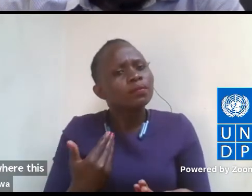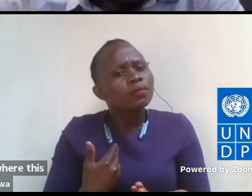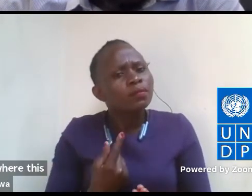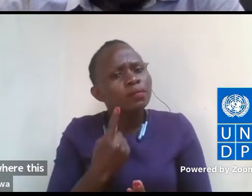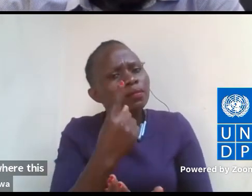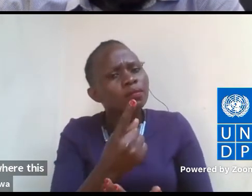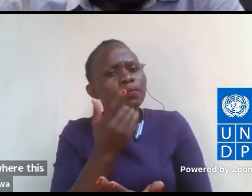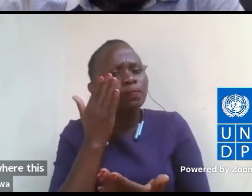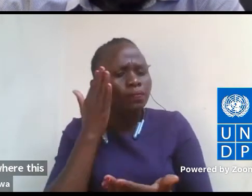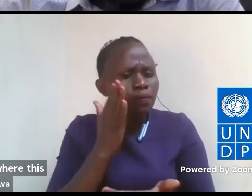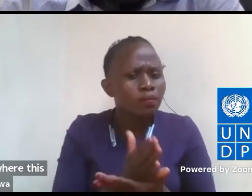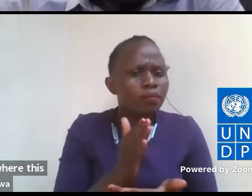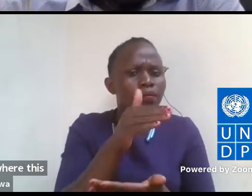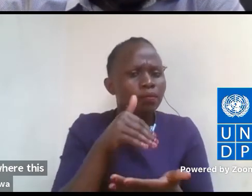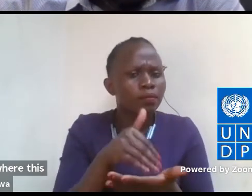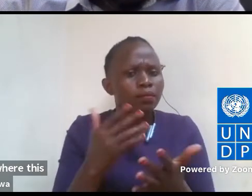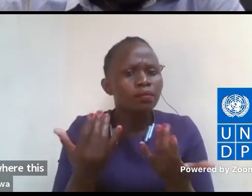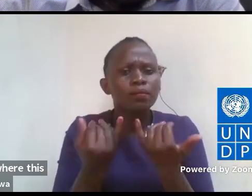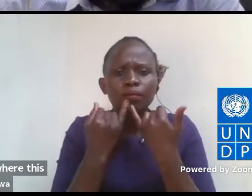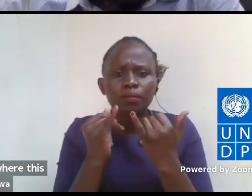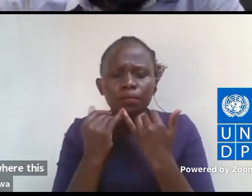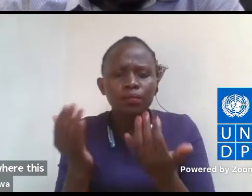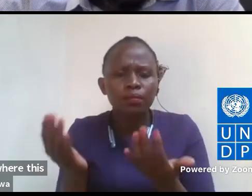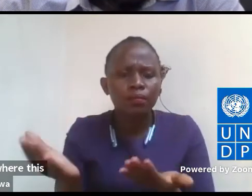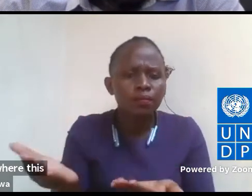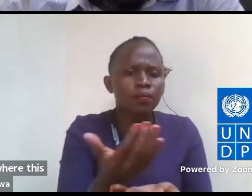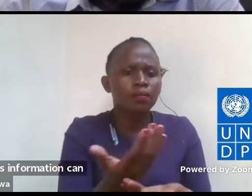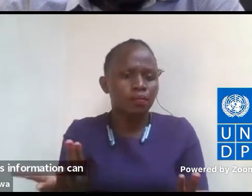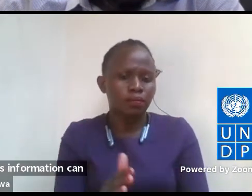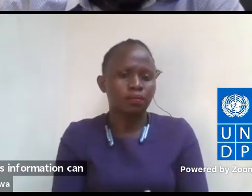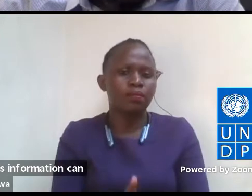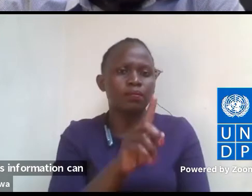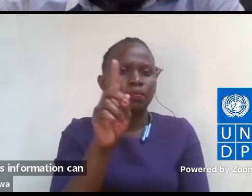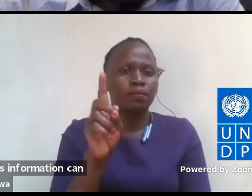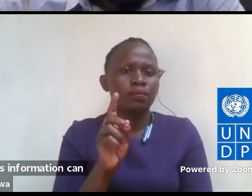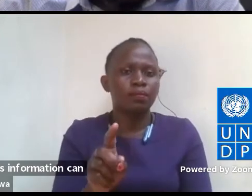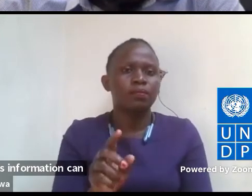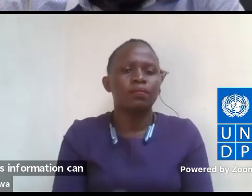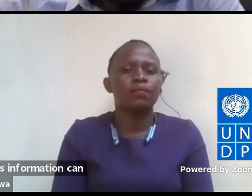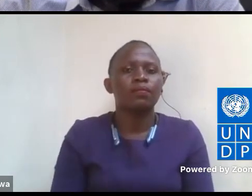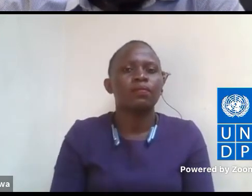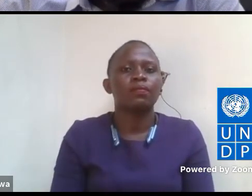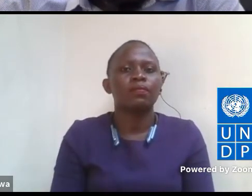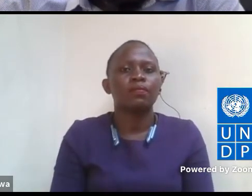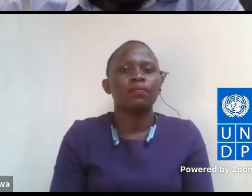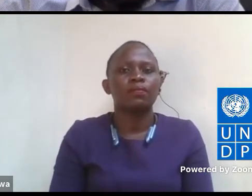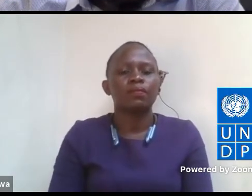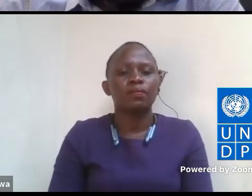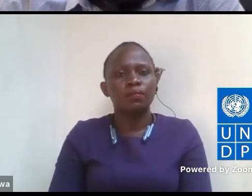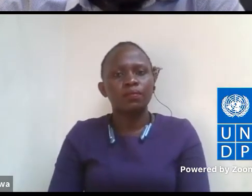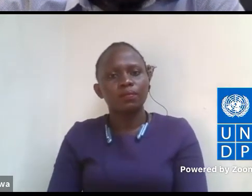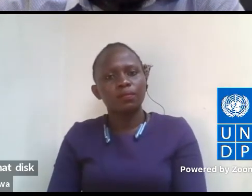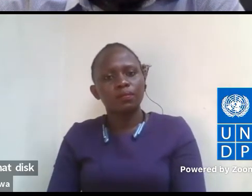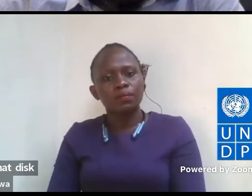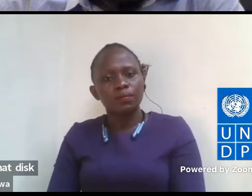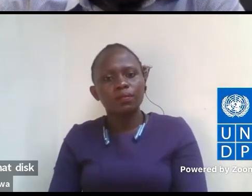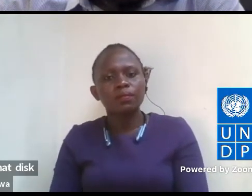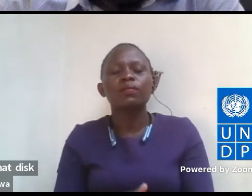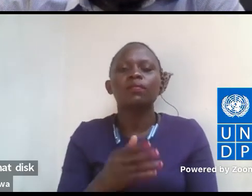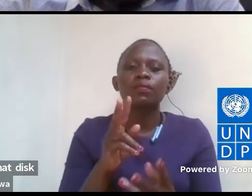sold? Hope. For sure, yeah, very good summary of what I've just discussed. Thank you, Dennis.